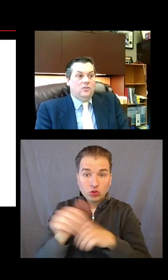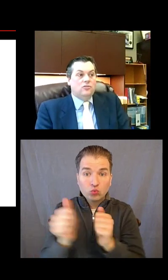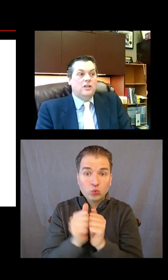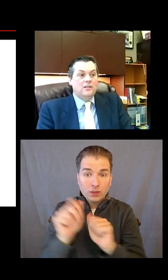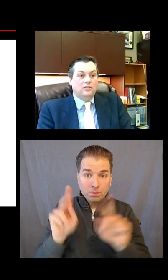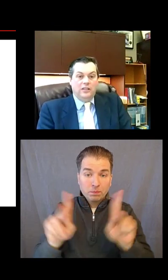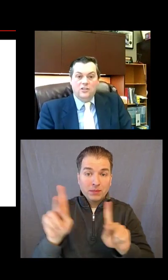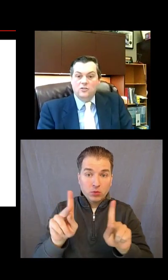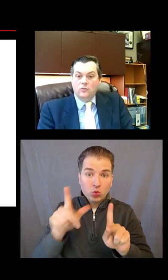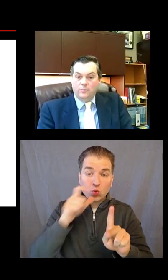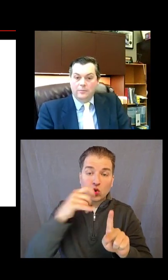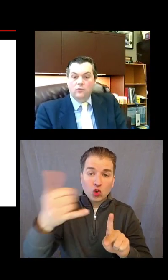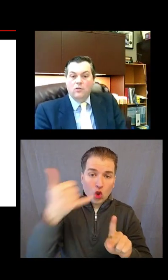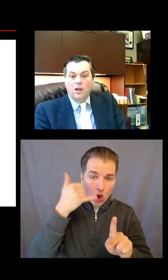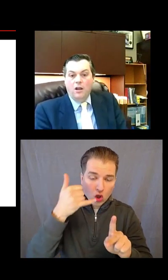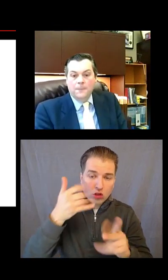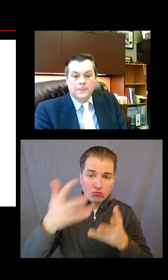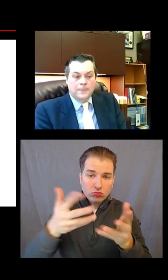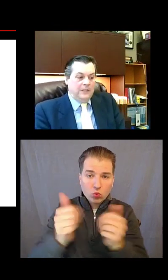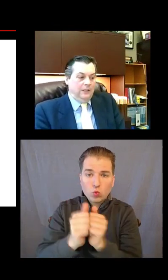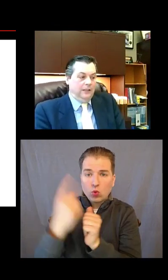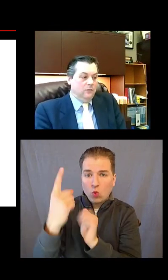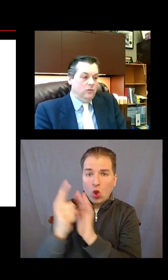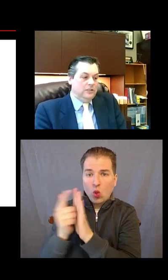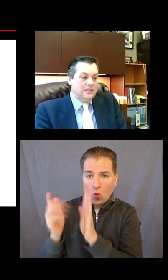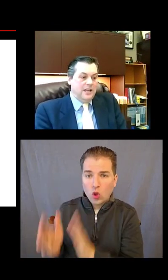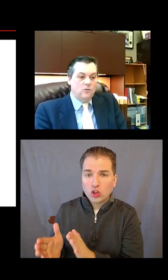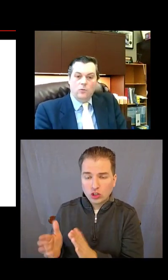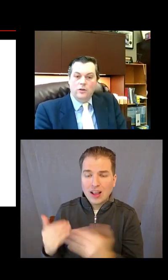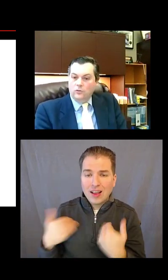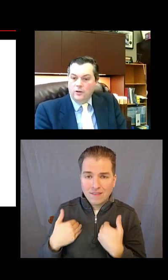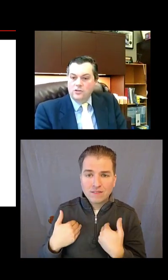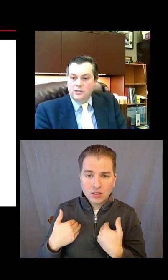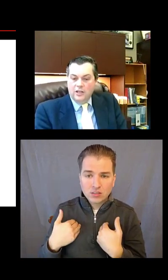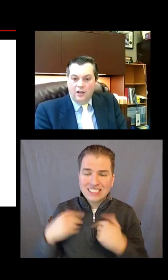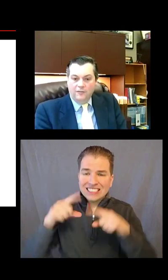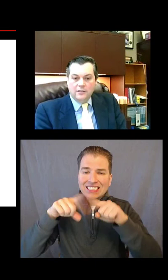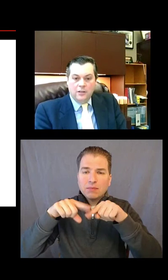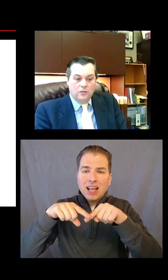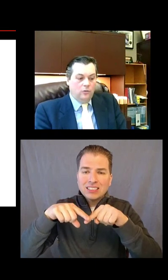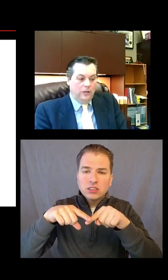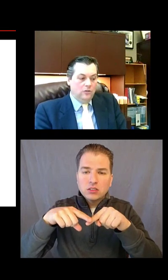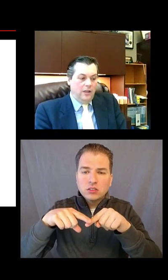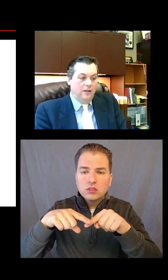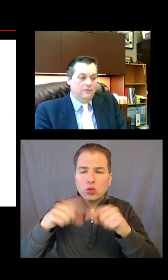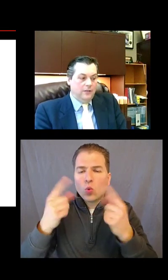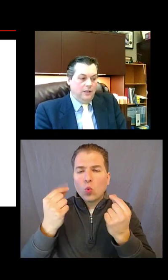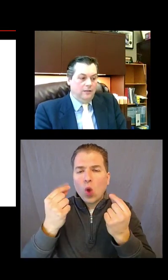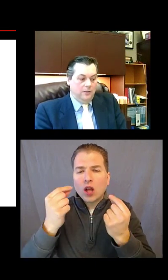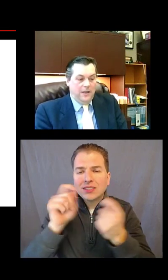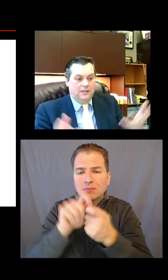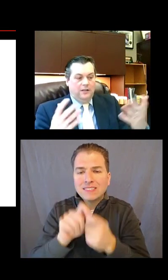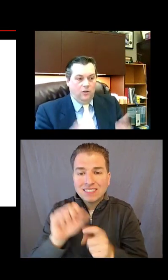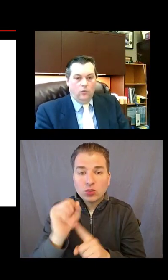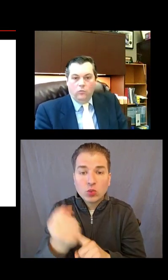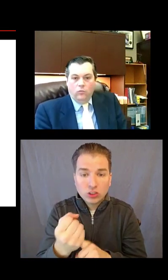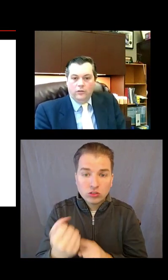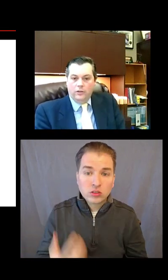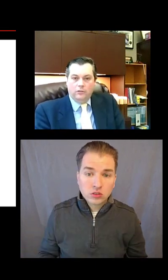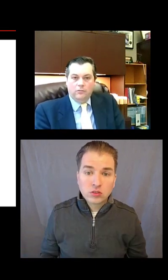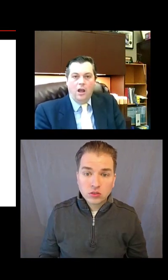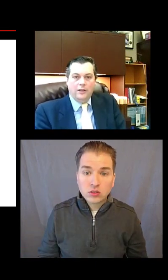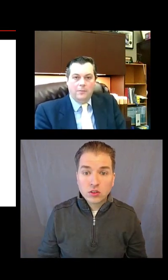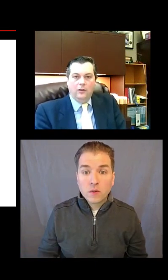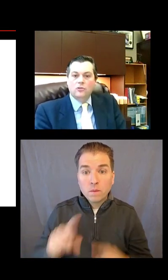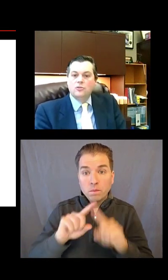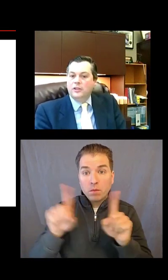have an initial consultation where people will call and we'll sit down with one of the lawyers in the office. So we do have, it depends on, what